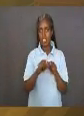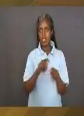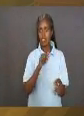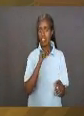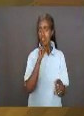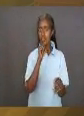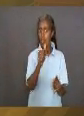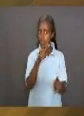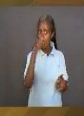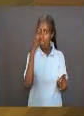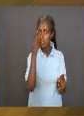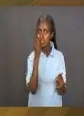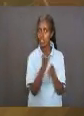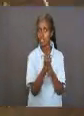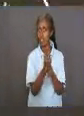match exactly.